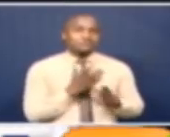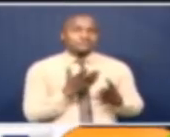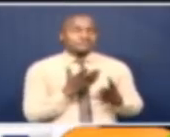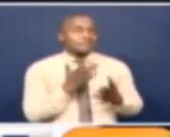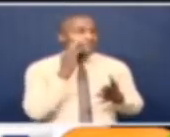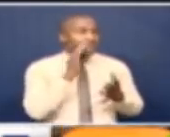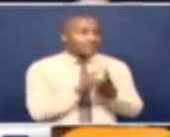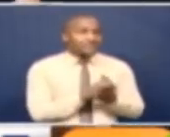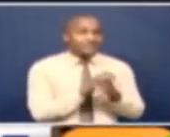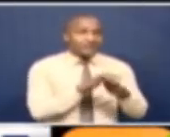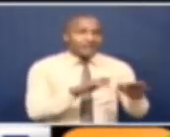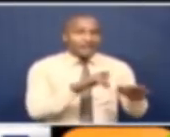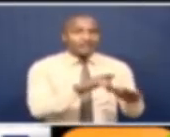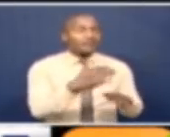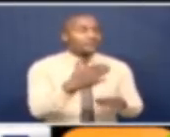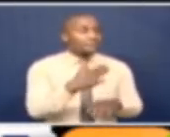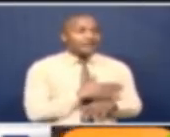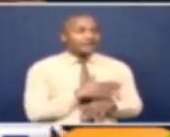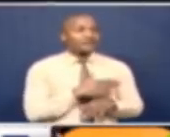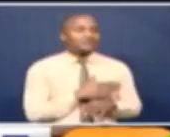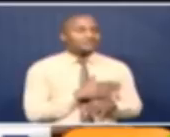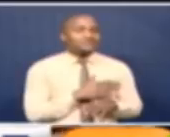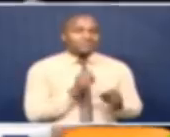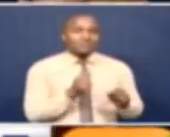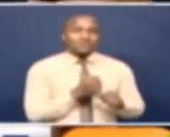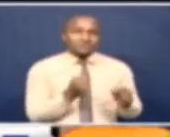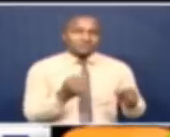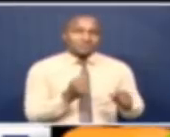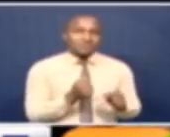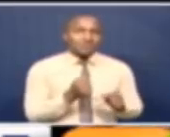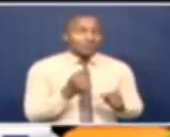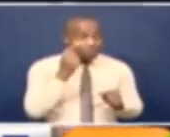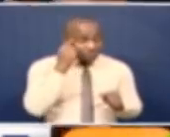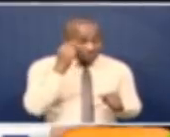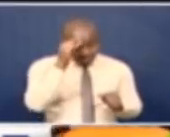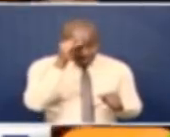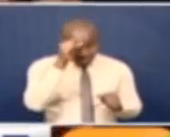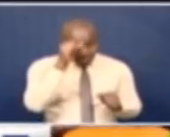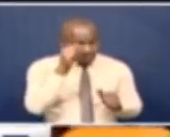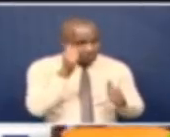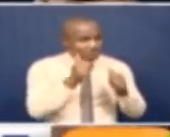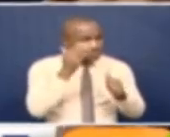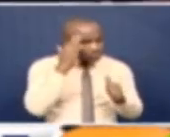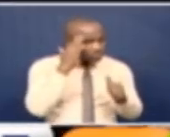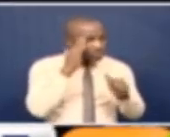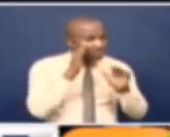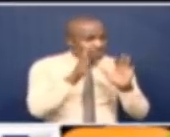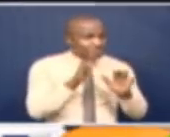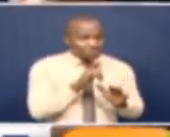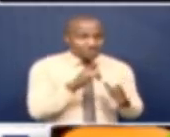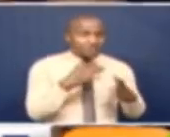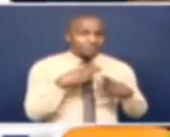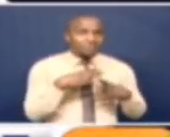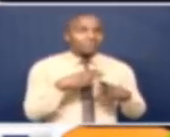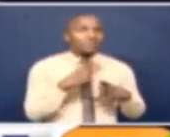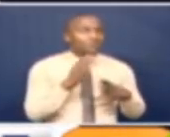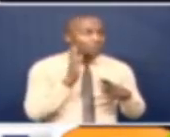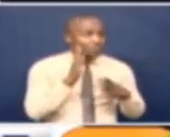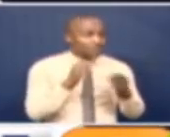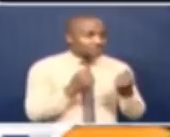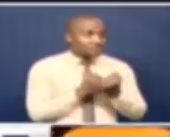that that land will revert back to us. And we thought that a government that knows the importance of these people would actually support